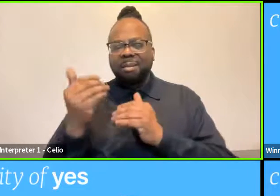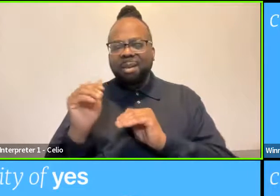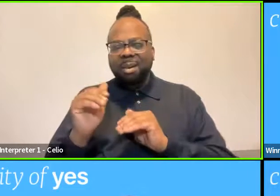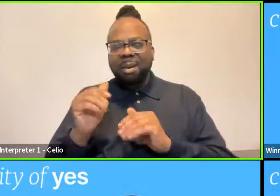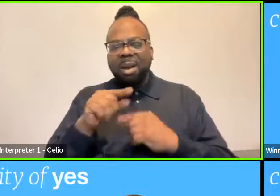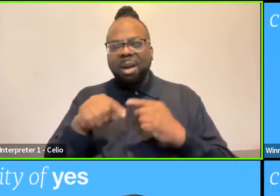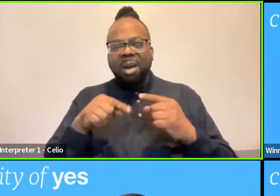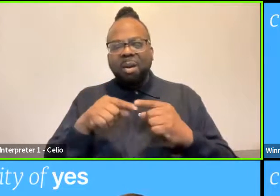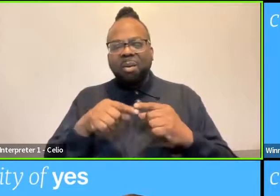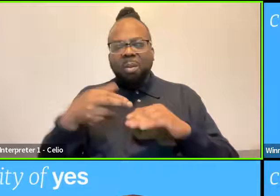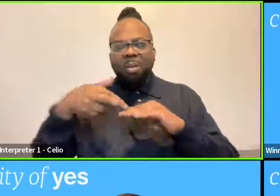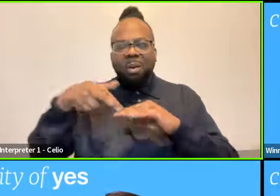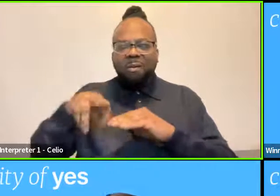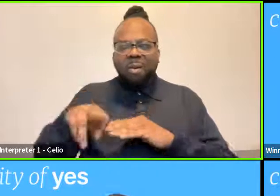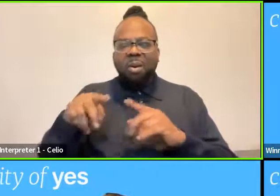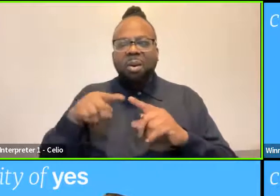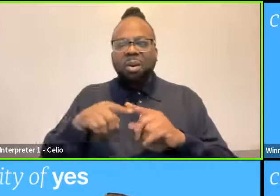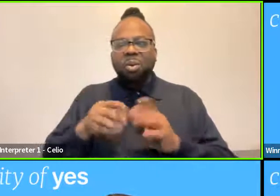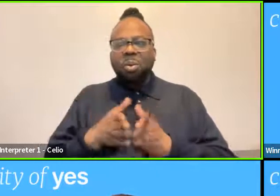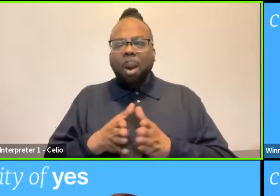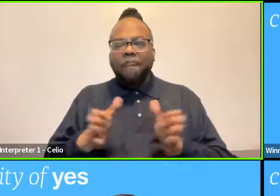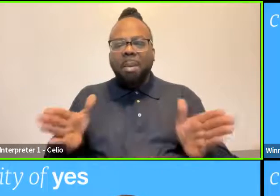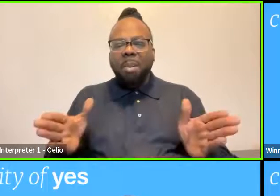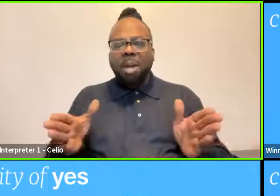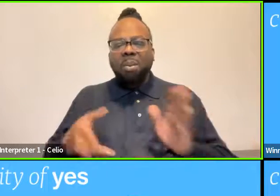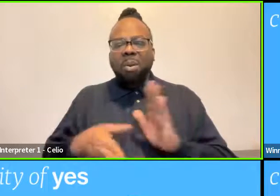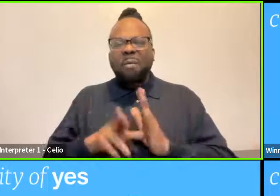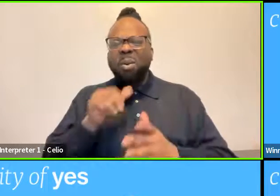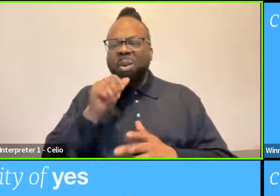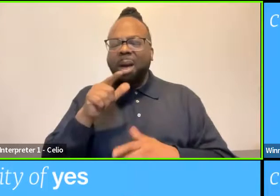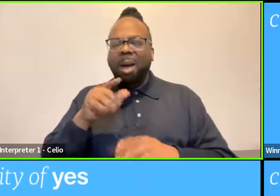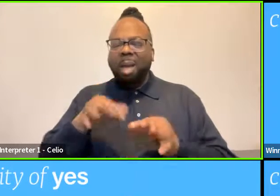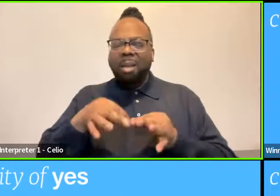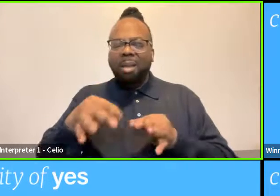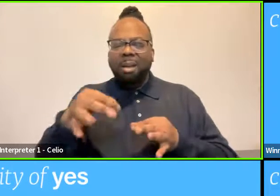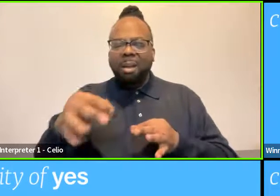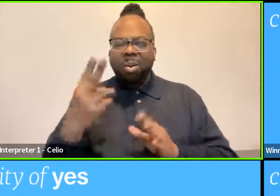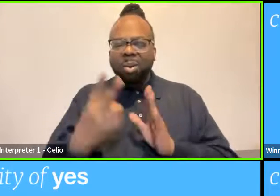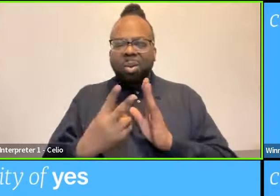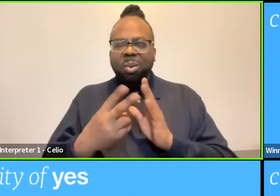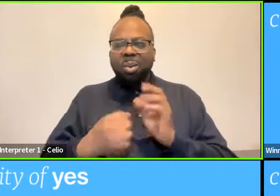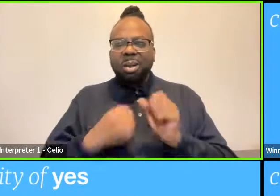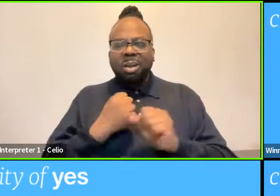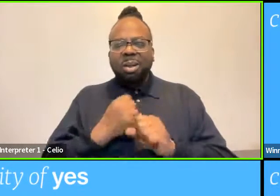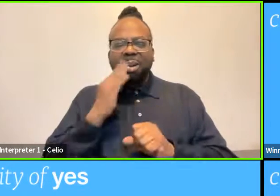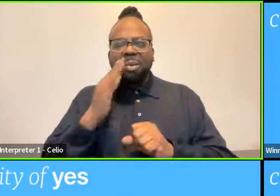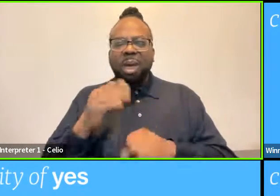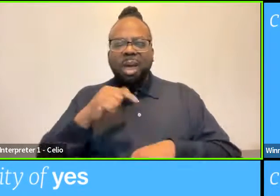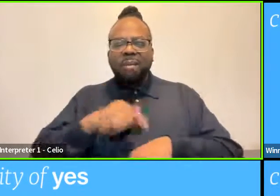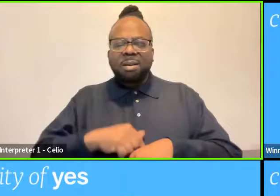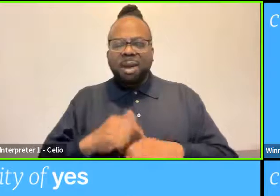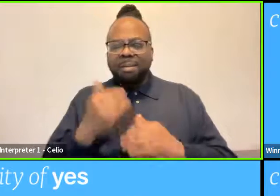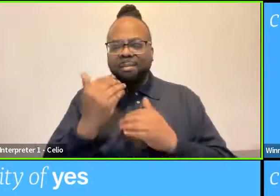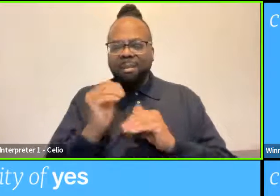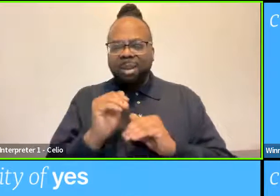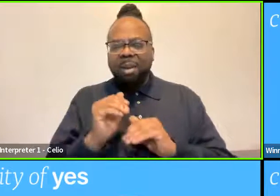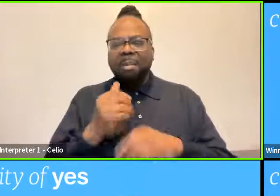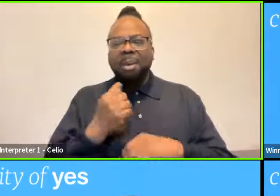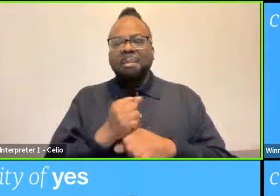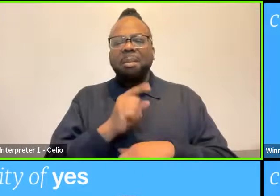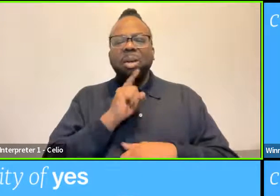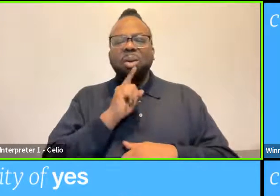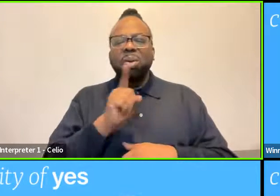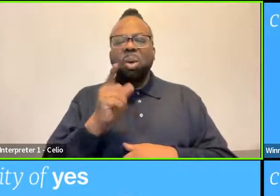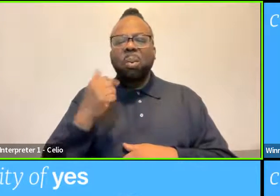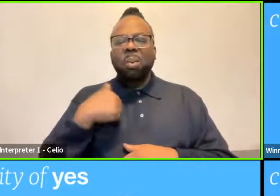it's referred into public review, it's not going to take 2 years or anything like that. It's on the clock in order to make sure that